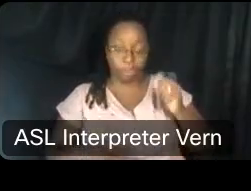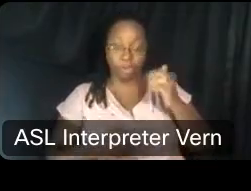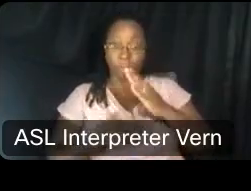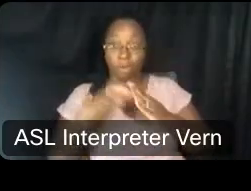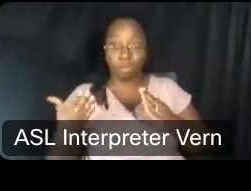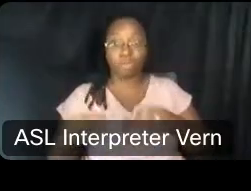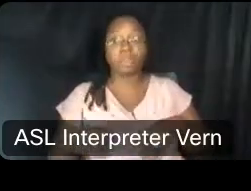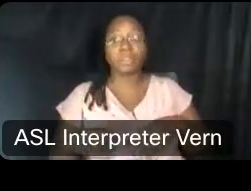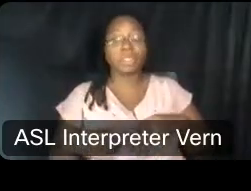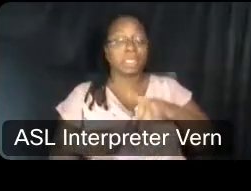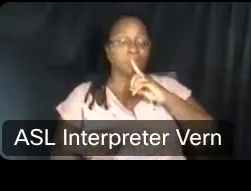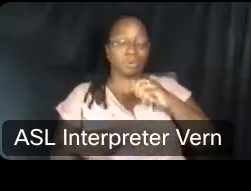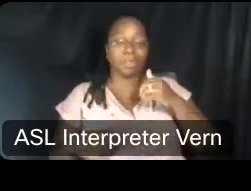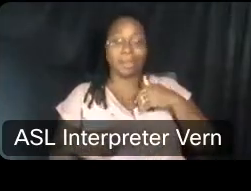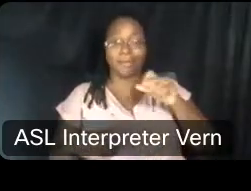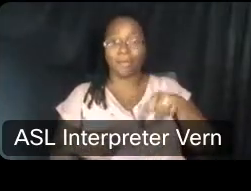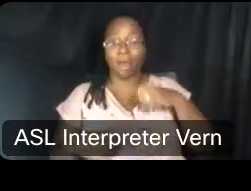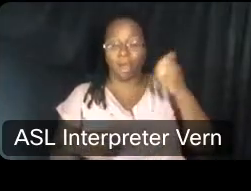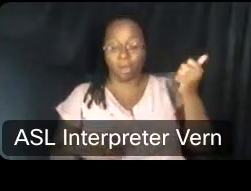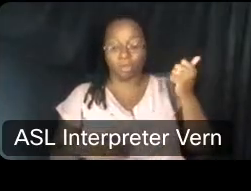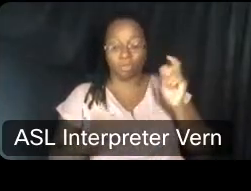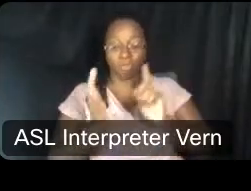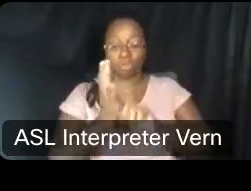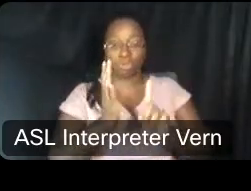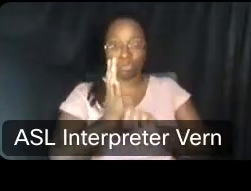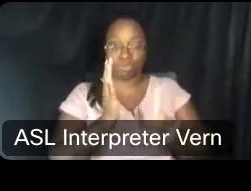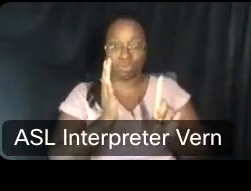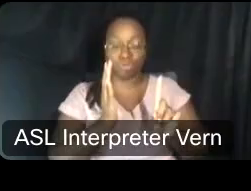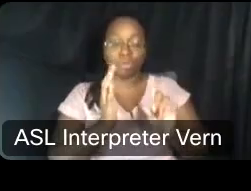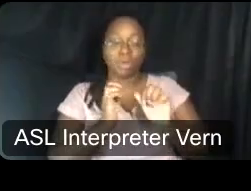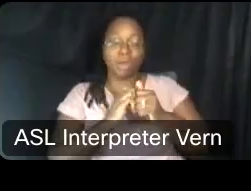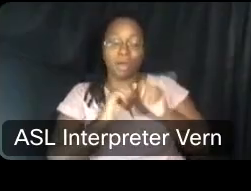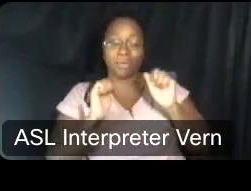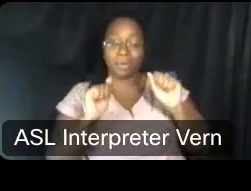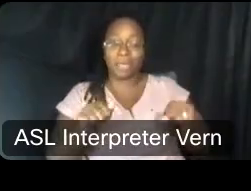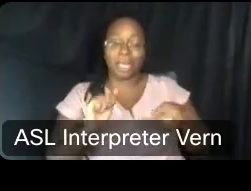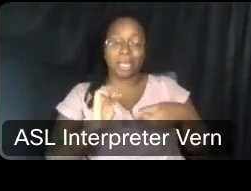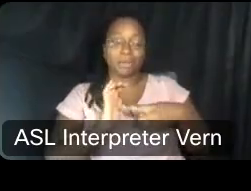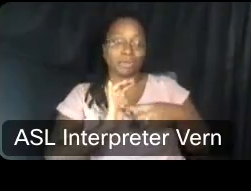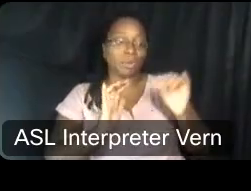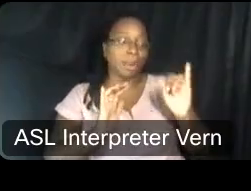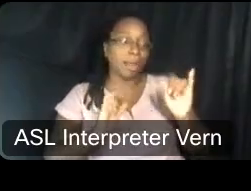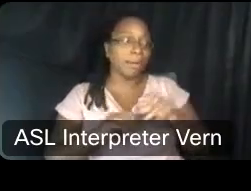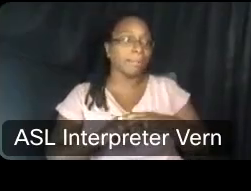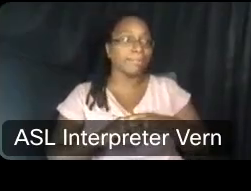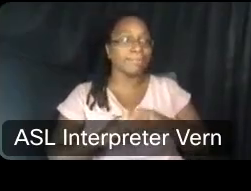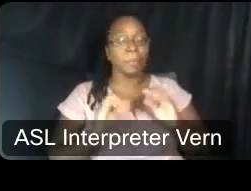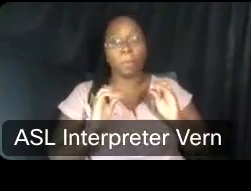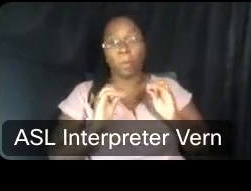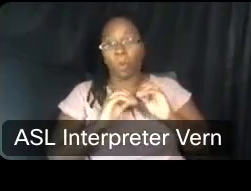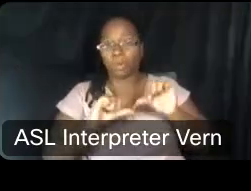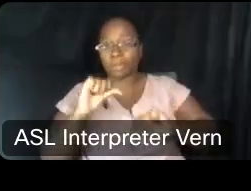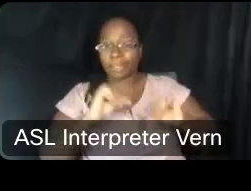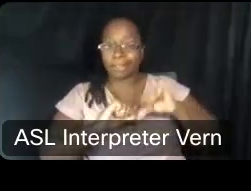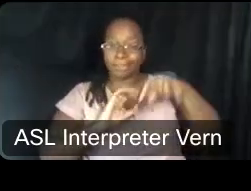there are other research, how it can demonstrate through like a more scientific lens, how